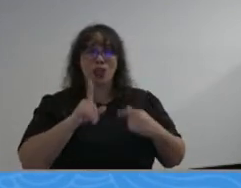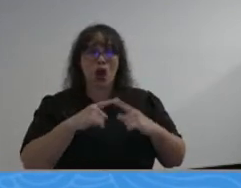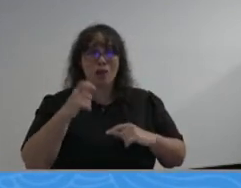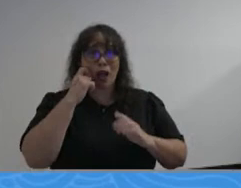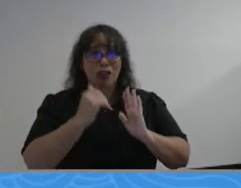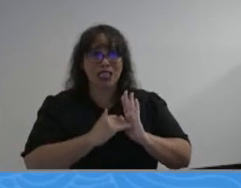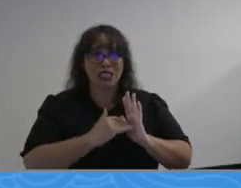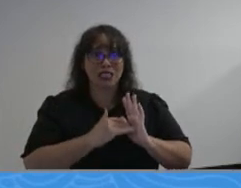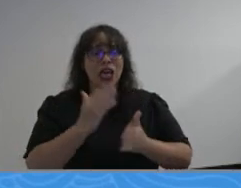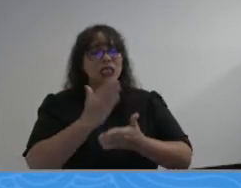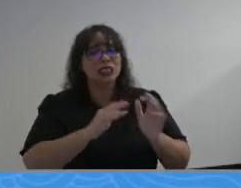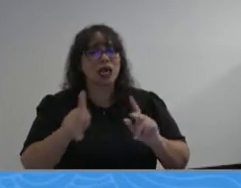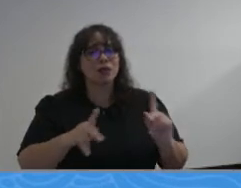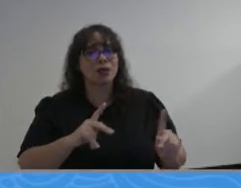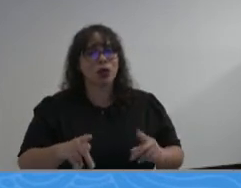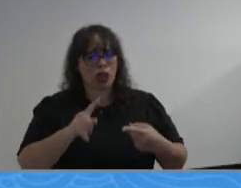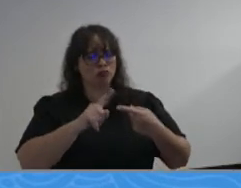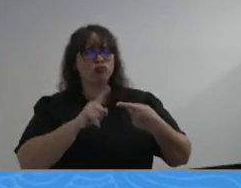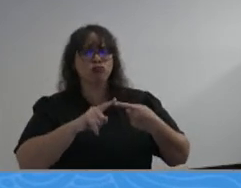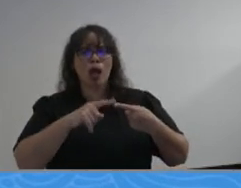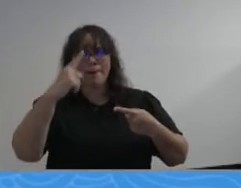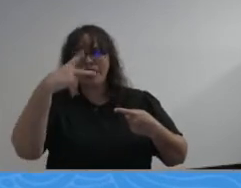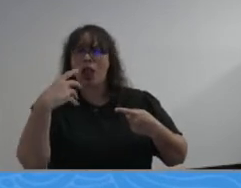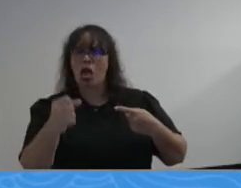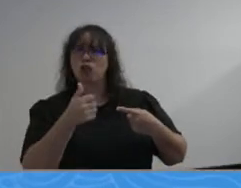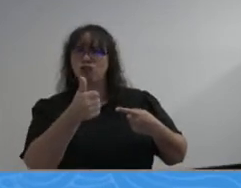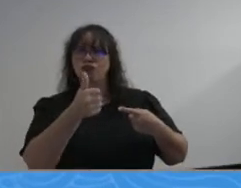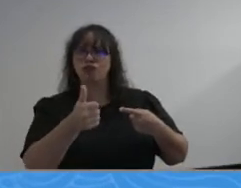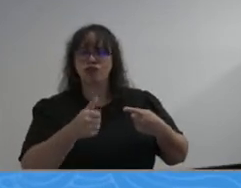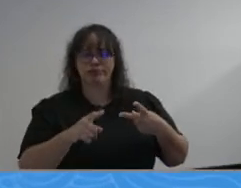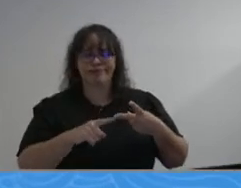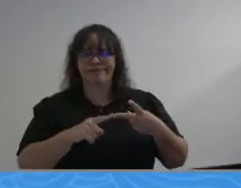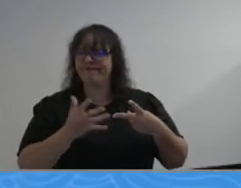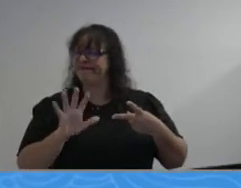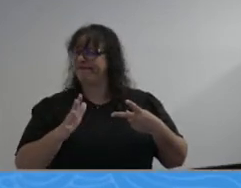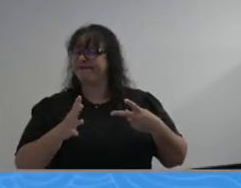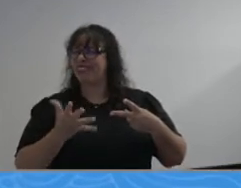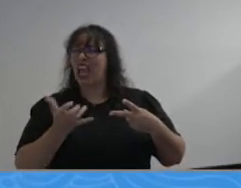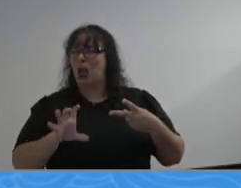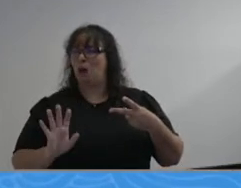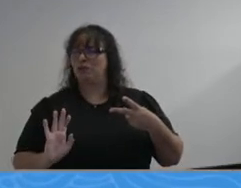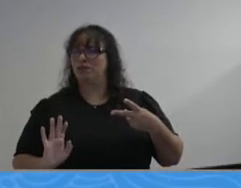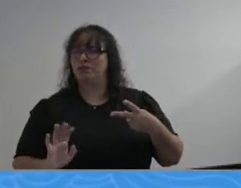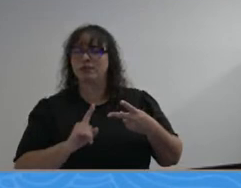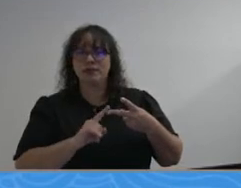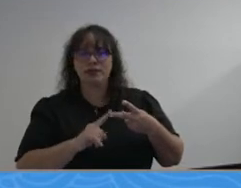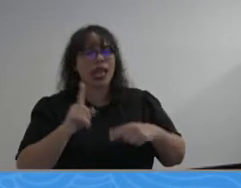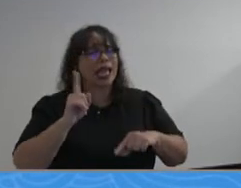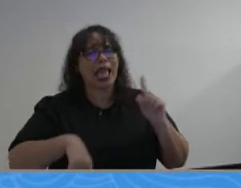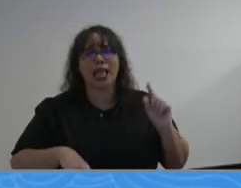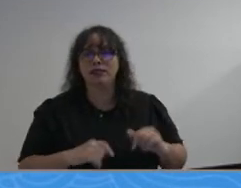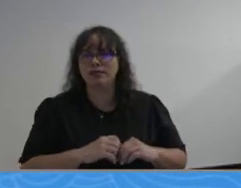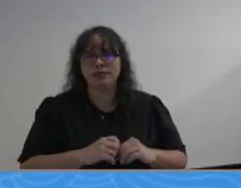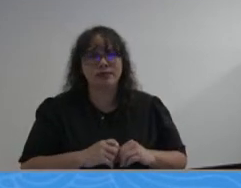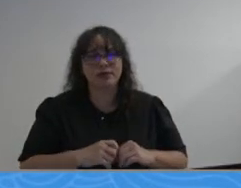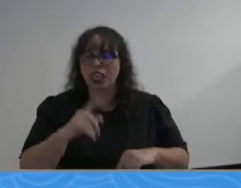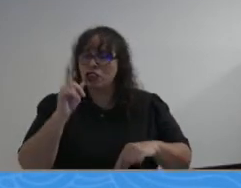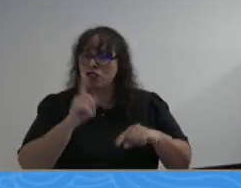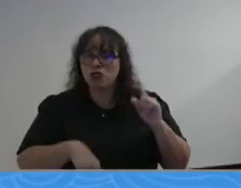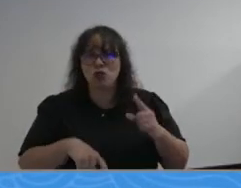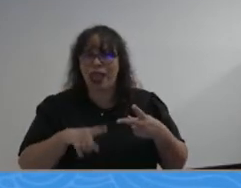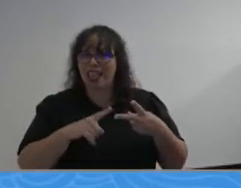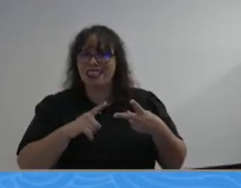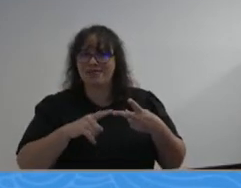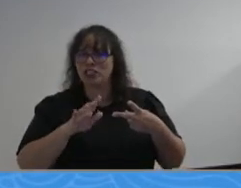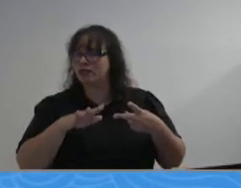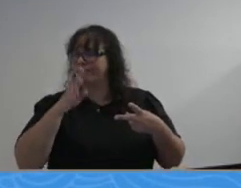are thinking, okay, Dr. Howard, I was with you when you were talking about mental health, and I'm going to lose you now on this issues around race. Can't do that. You can't tap out